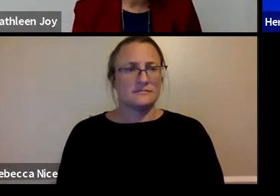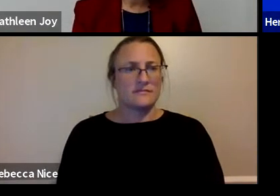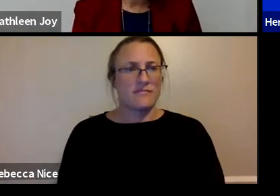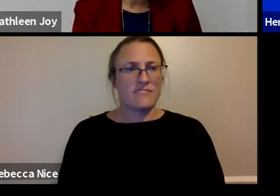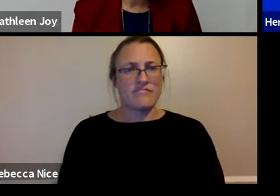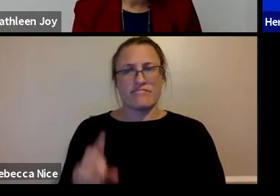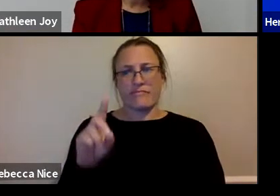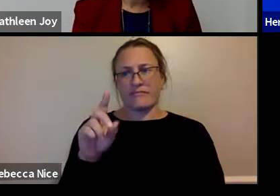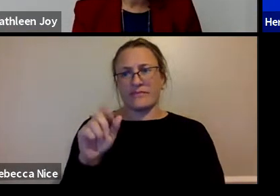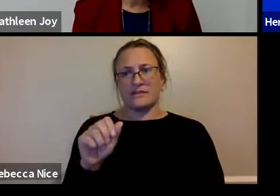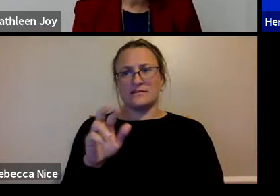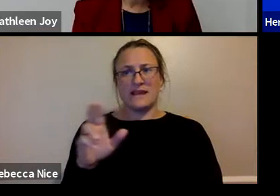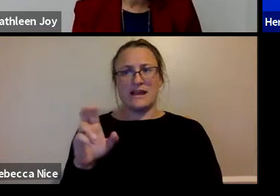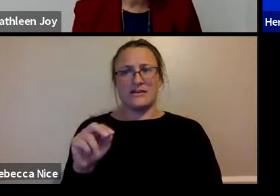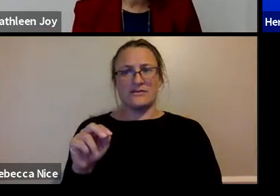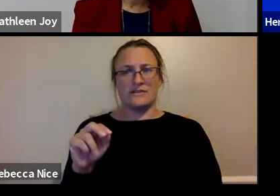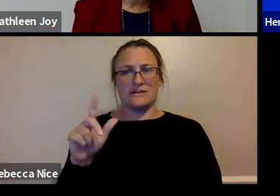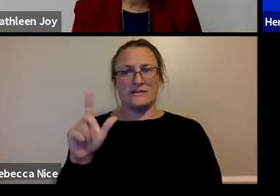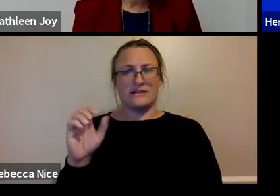Darren Lang.